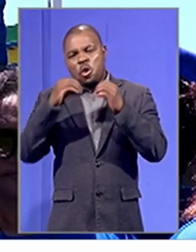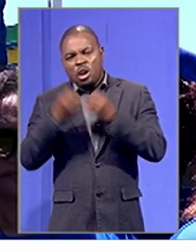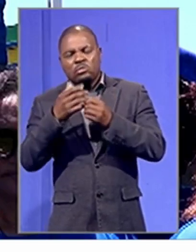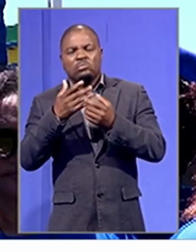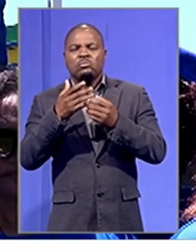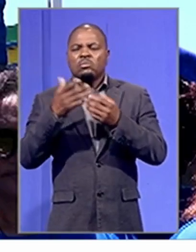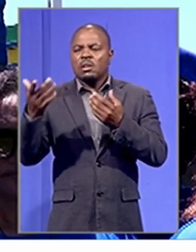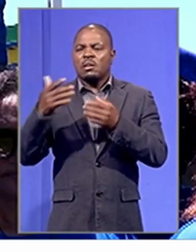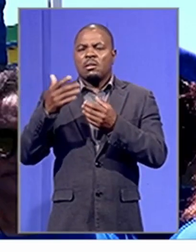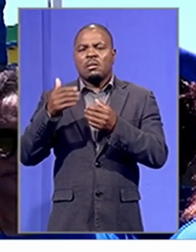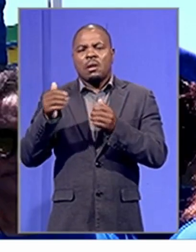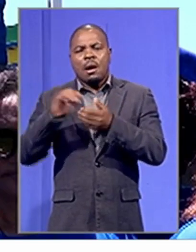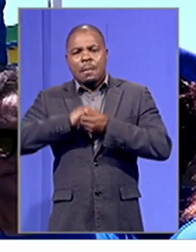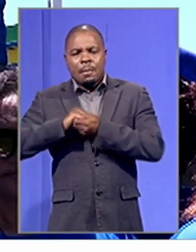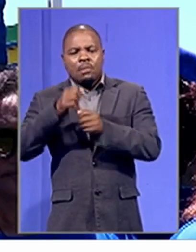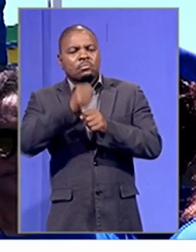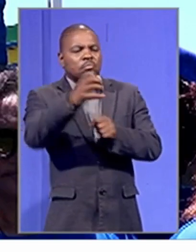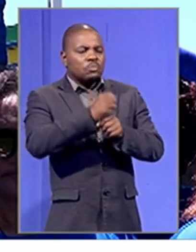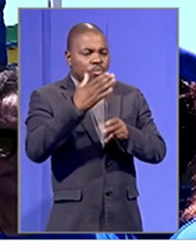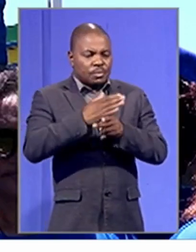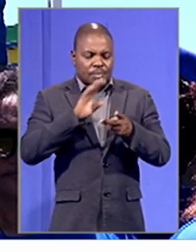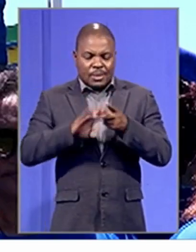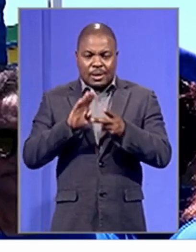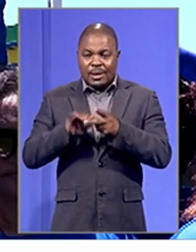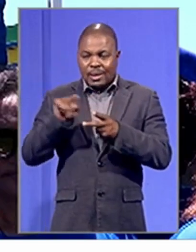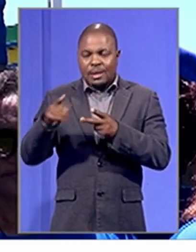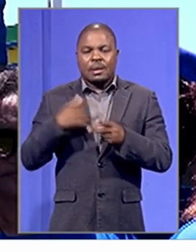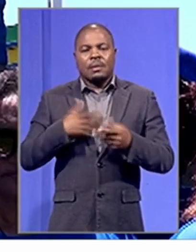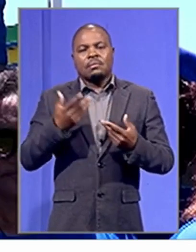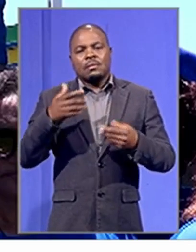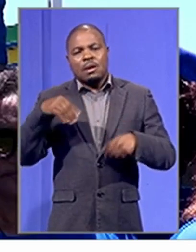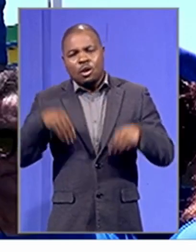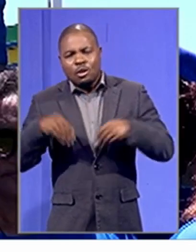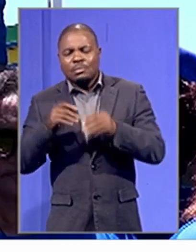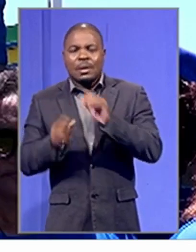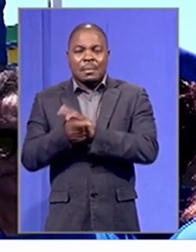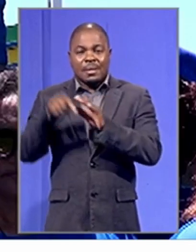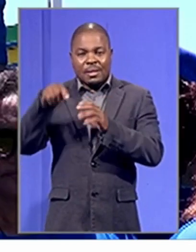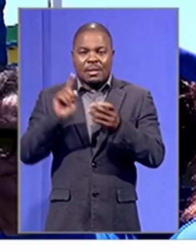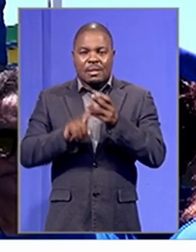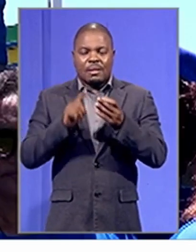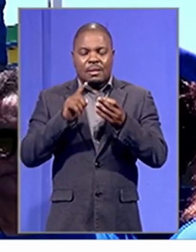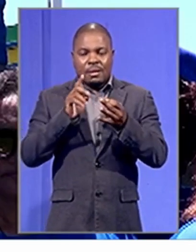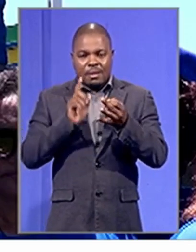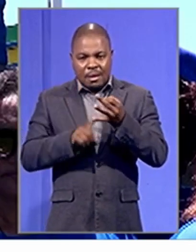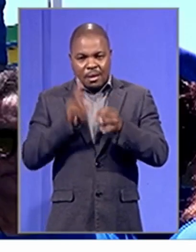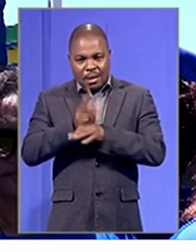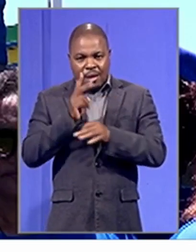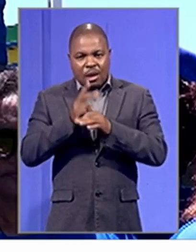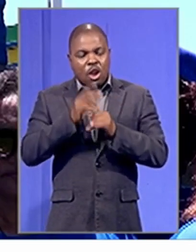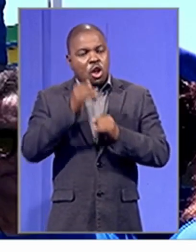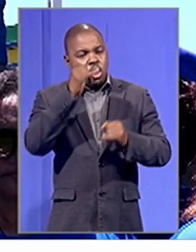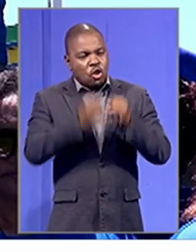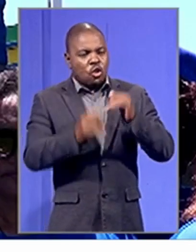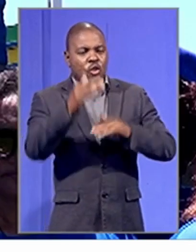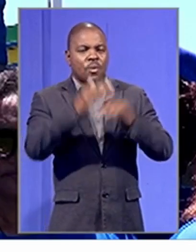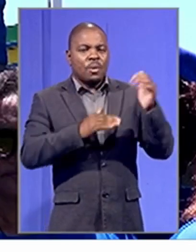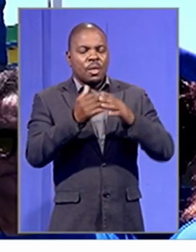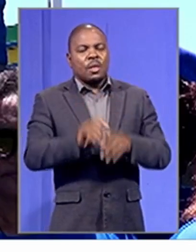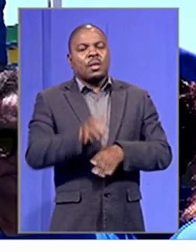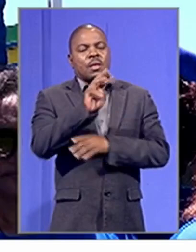Eskom. It is at the Lithuli House that corrupt tenders were handed out, including for the ill-fated construction of the Medupi and